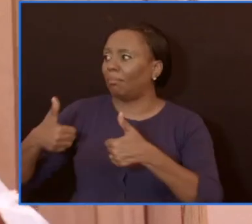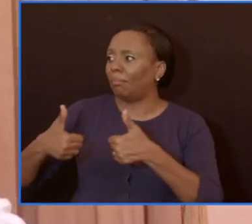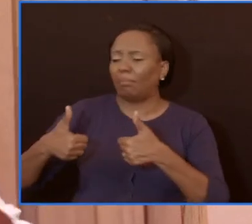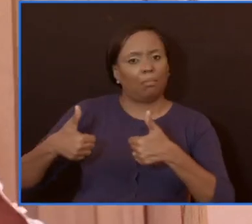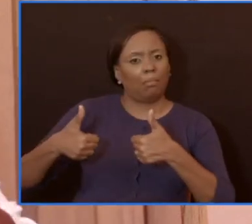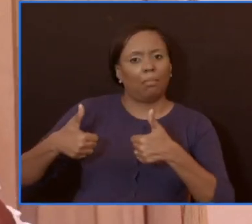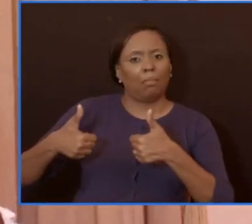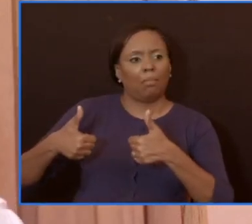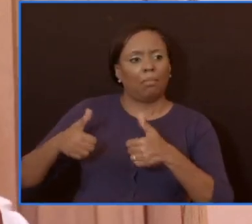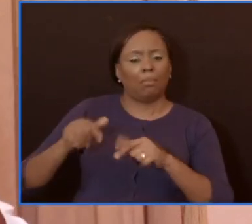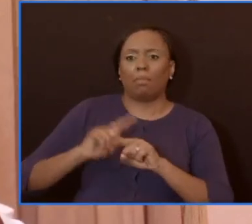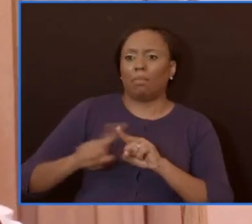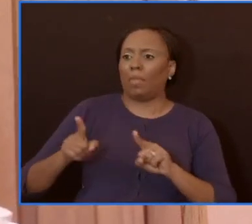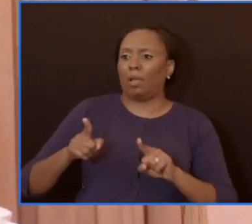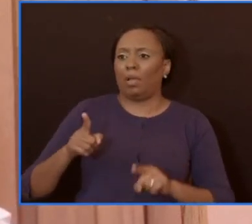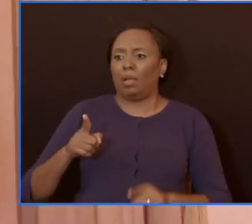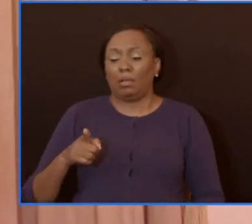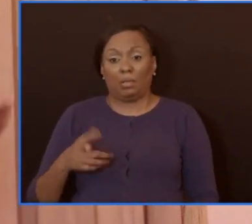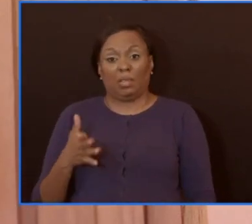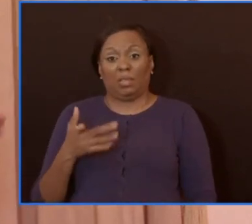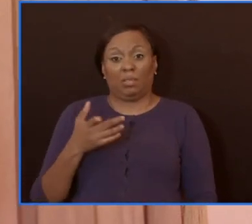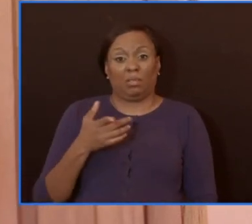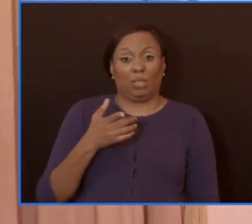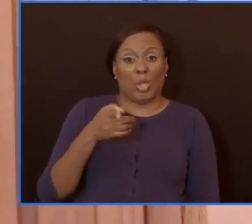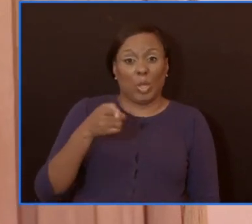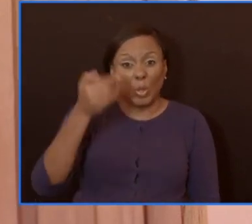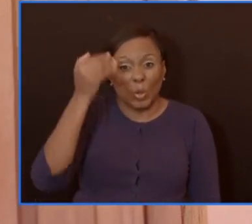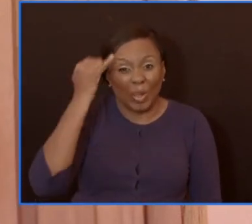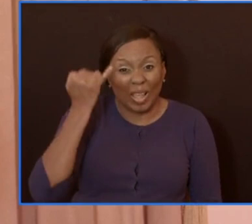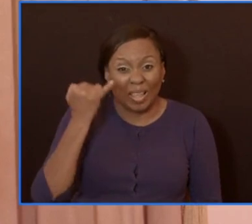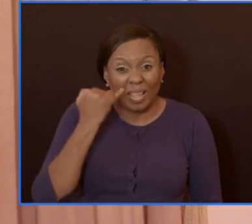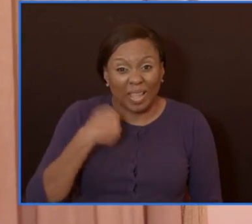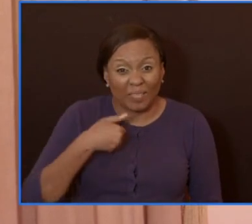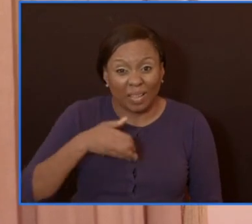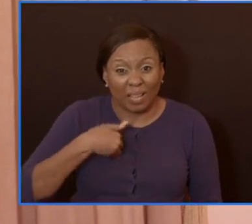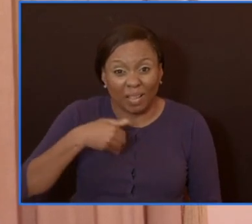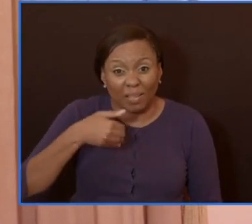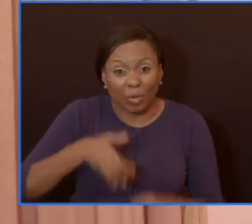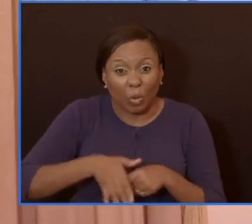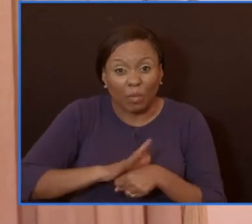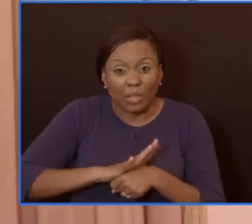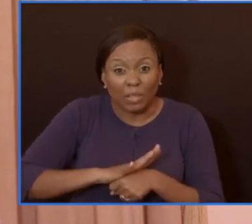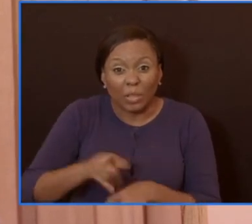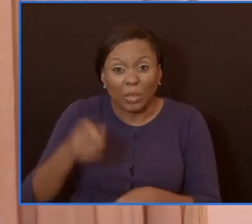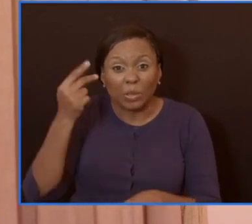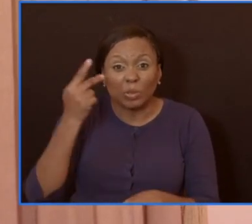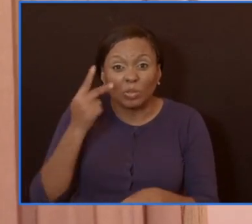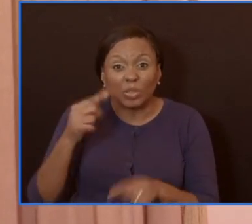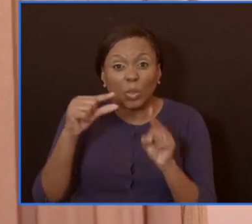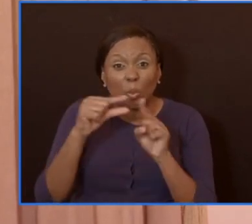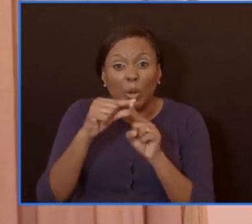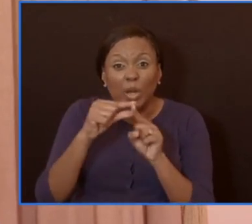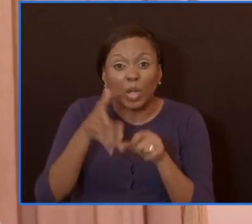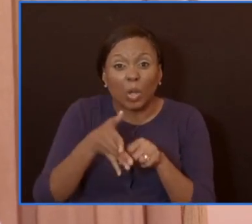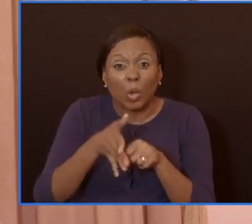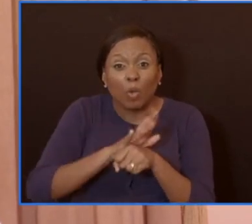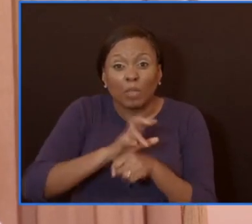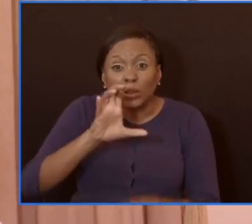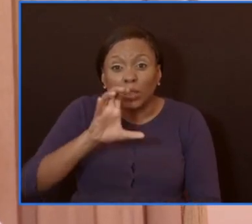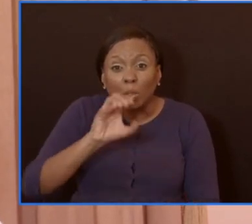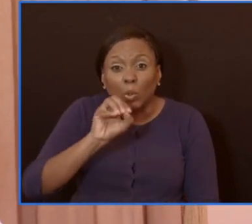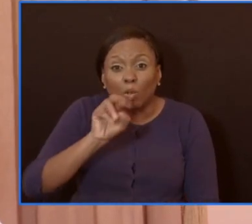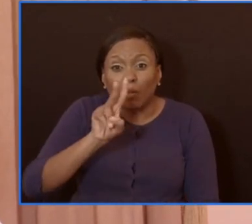sign on us saying COVID. We just can't see it. So the only way you can protect yourself is by doing it